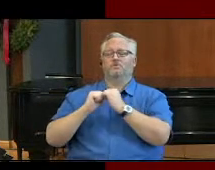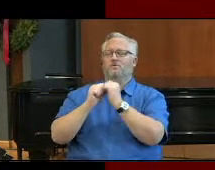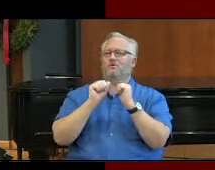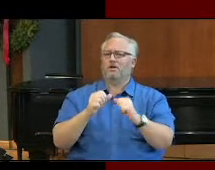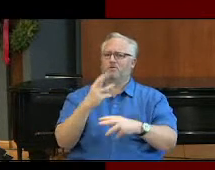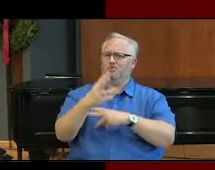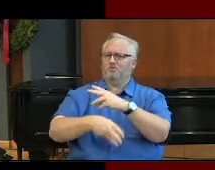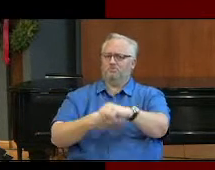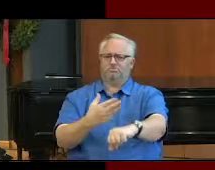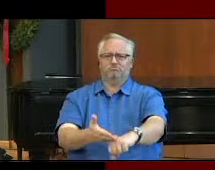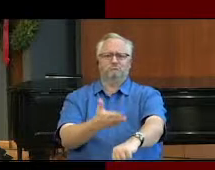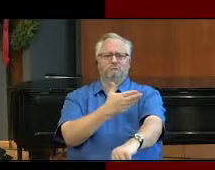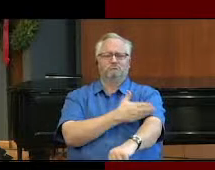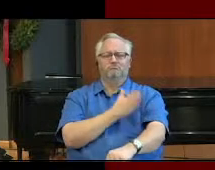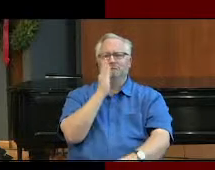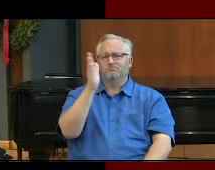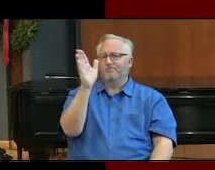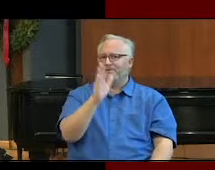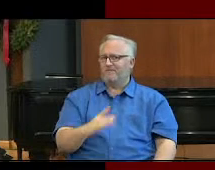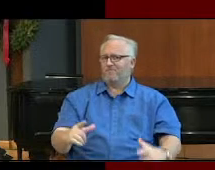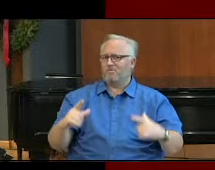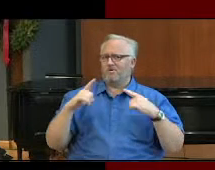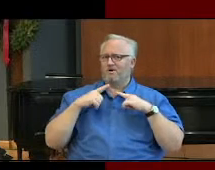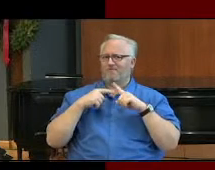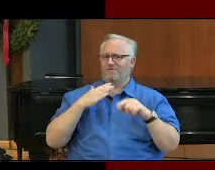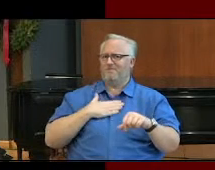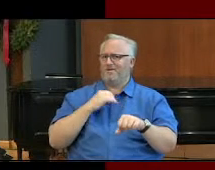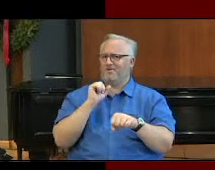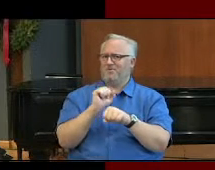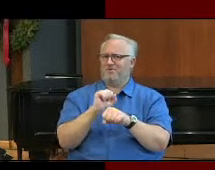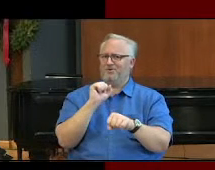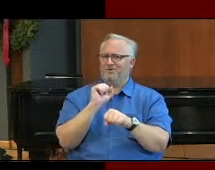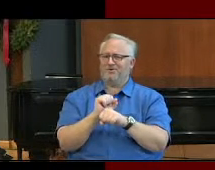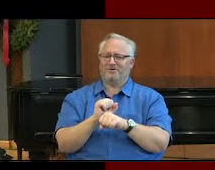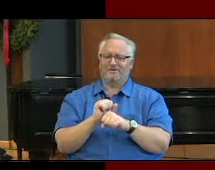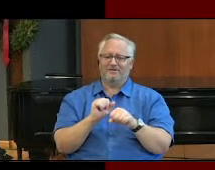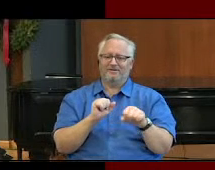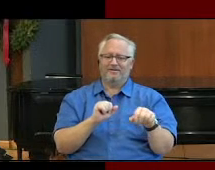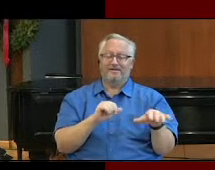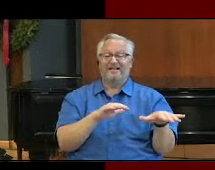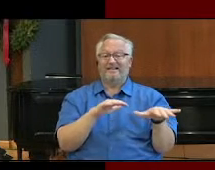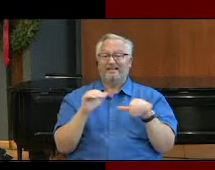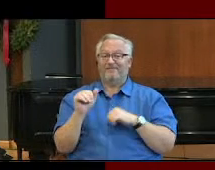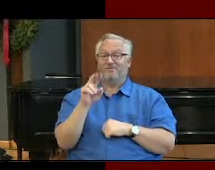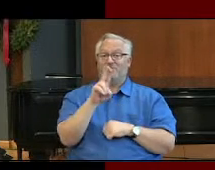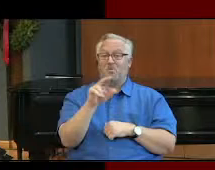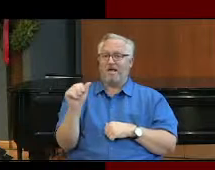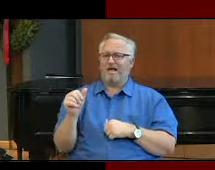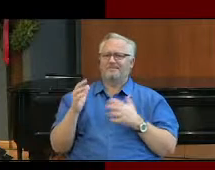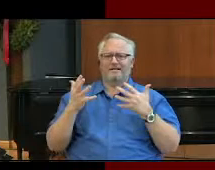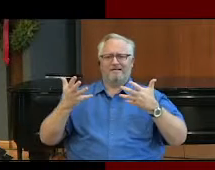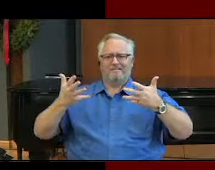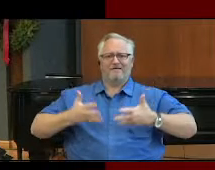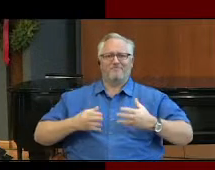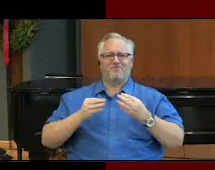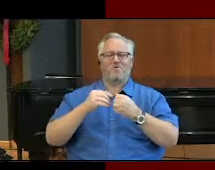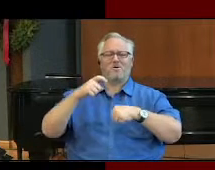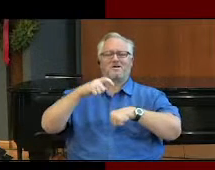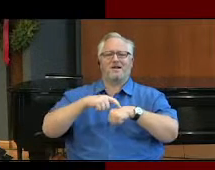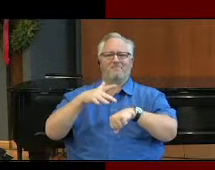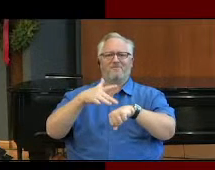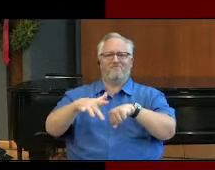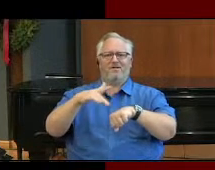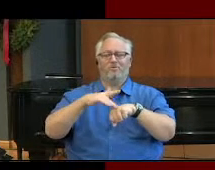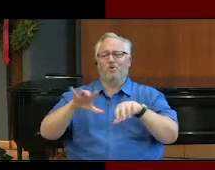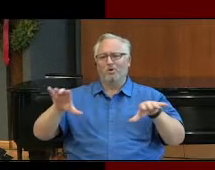better. I will never retire from this work. Leaving the UUA has freed me to do what I do